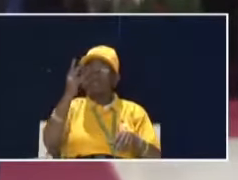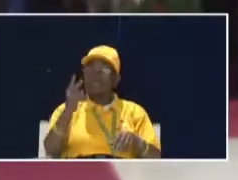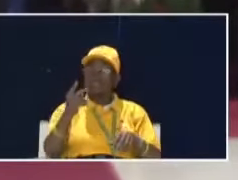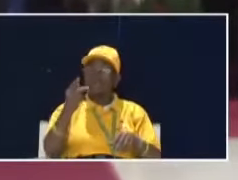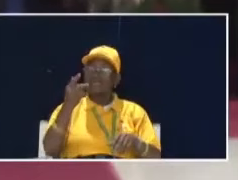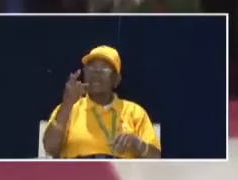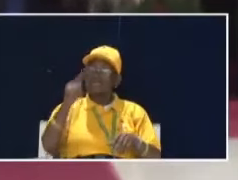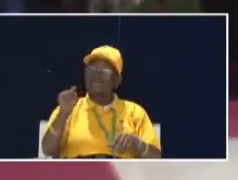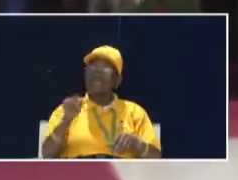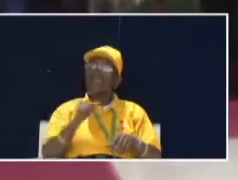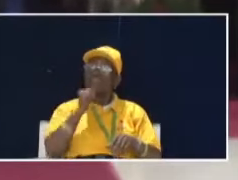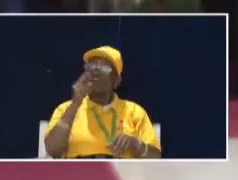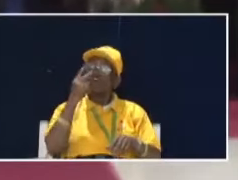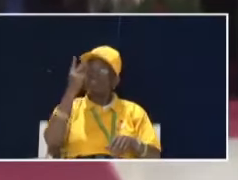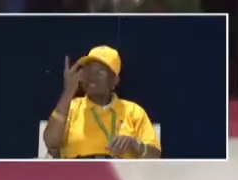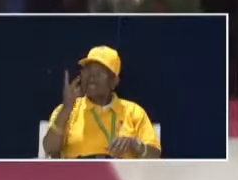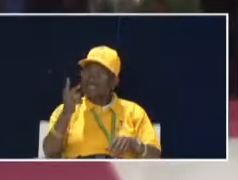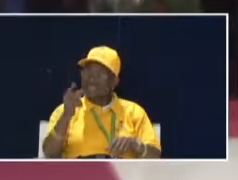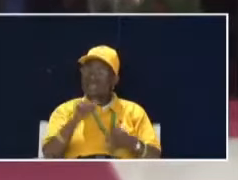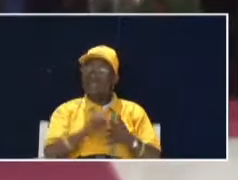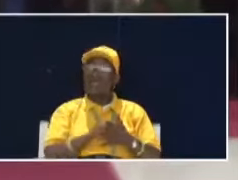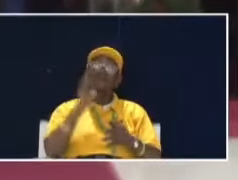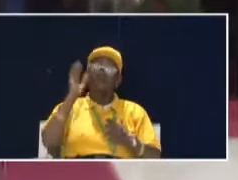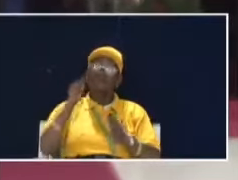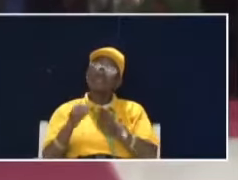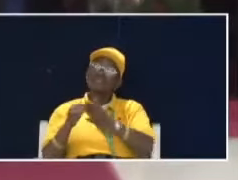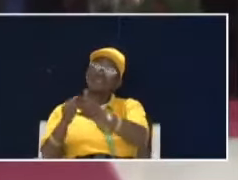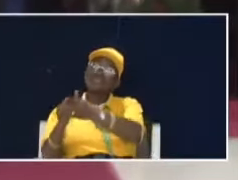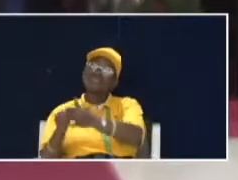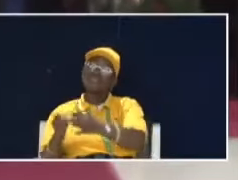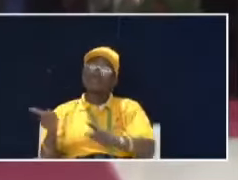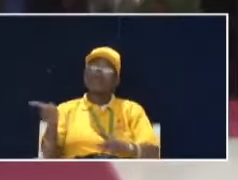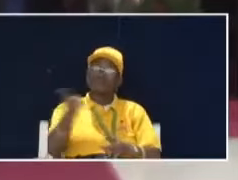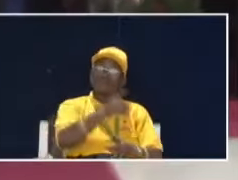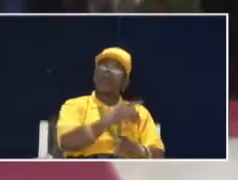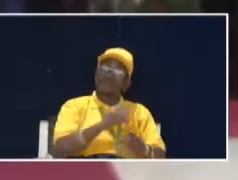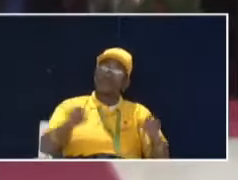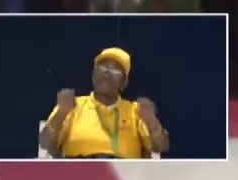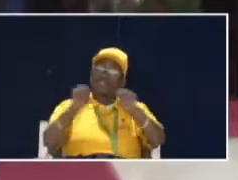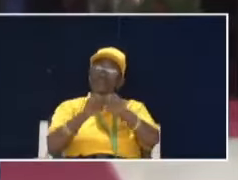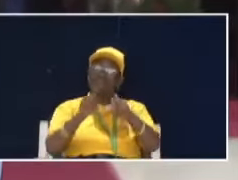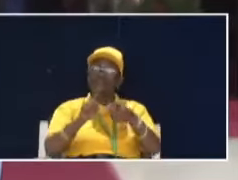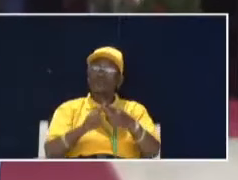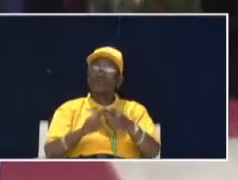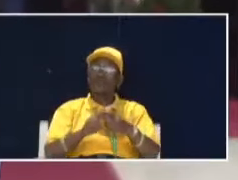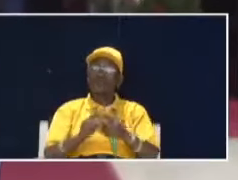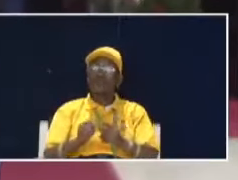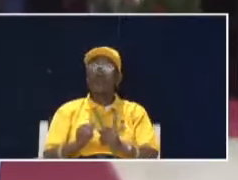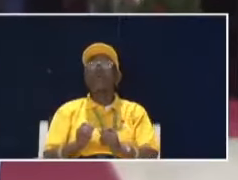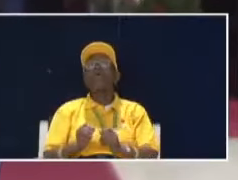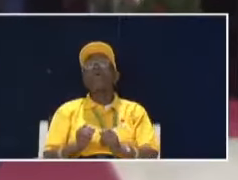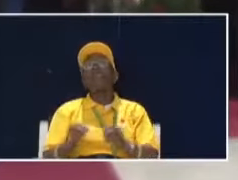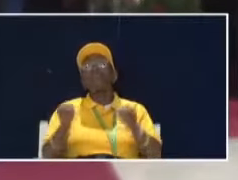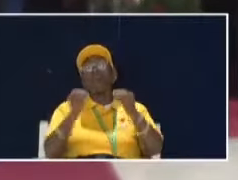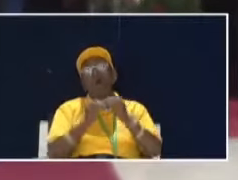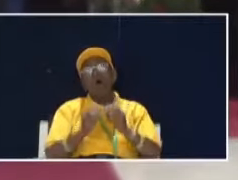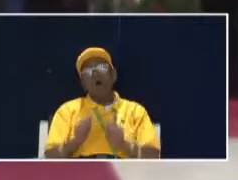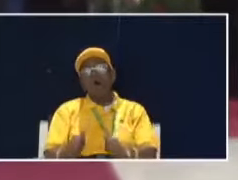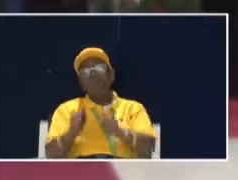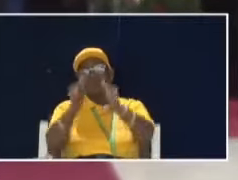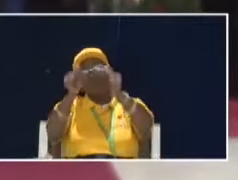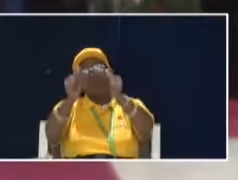will lead you even to further promotion. In 2 Kings chapter 2 from verse